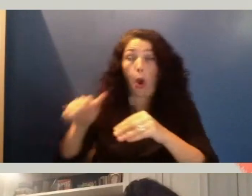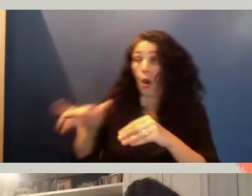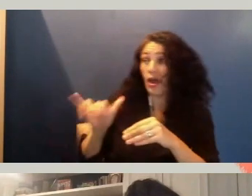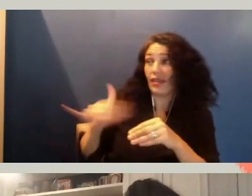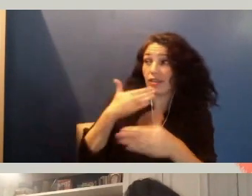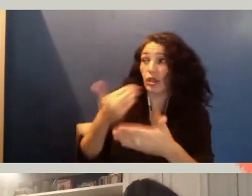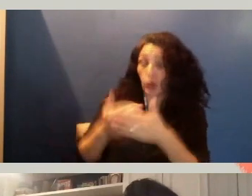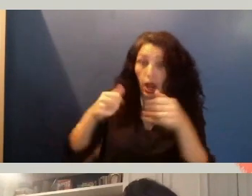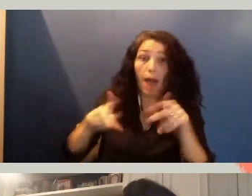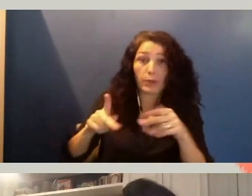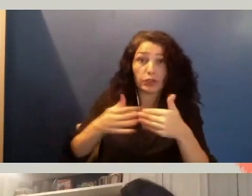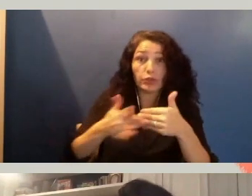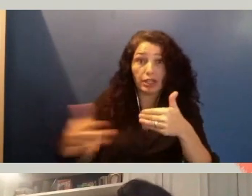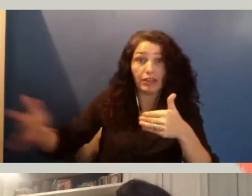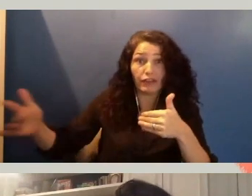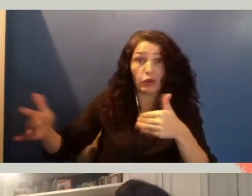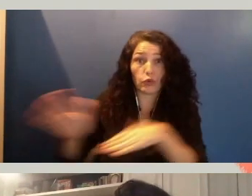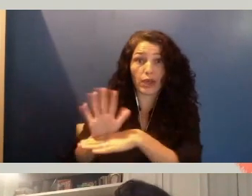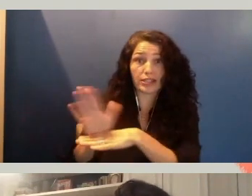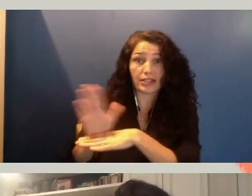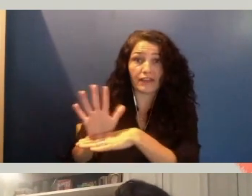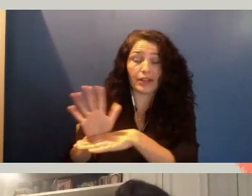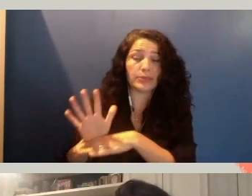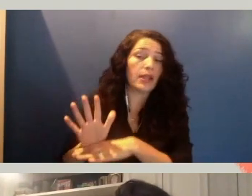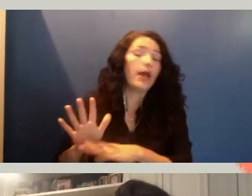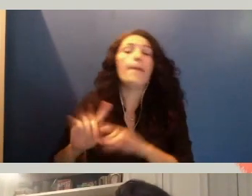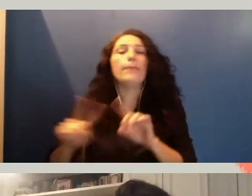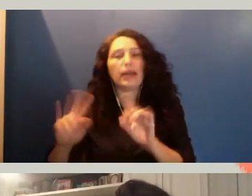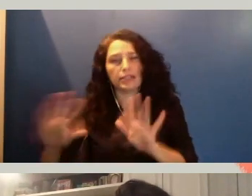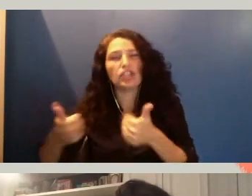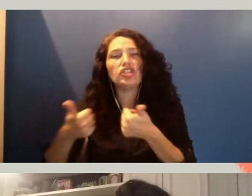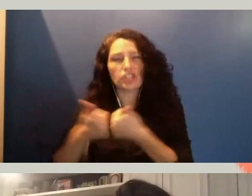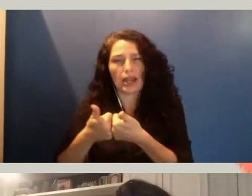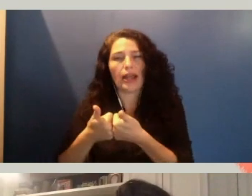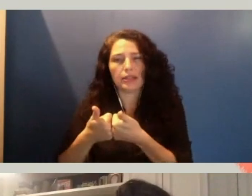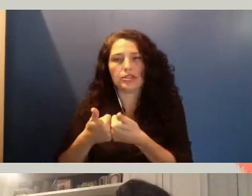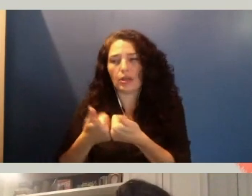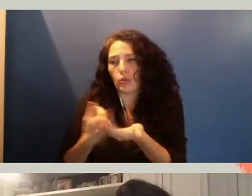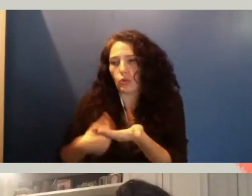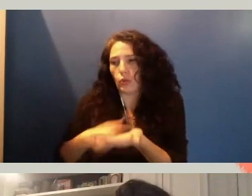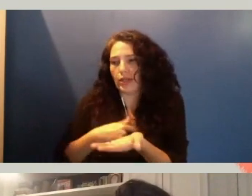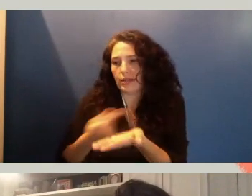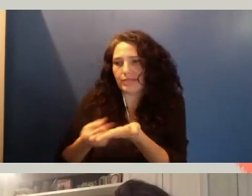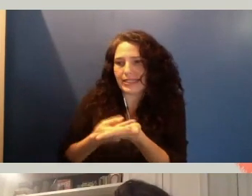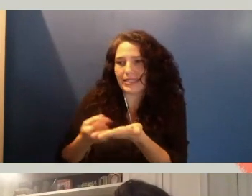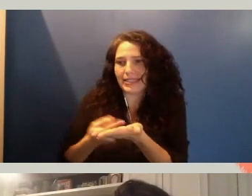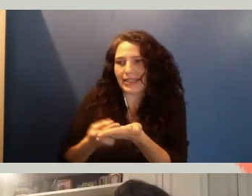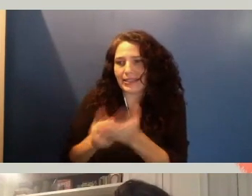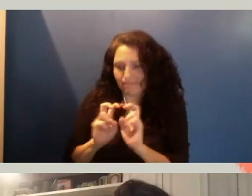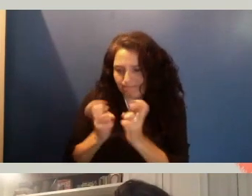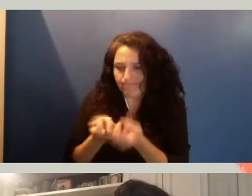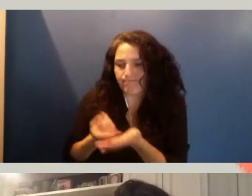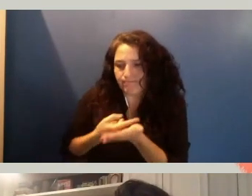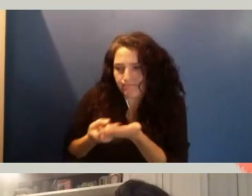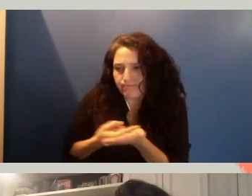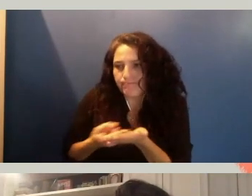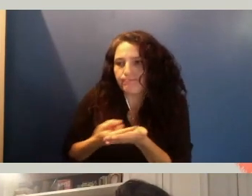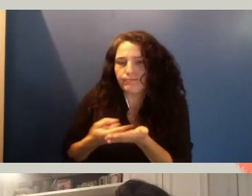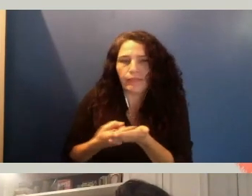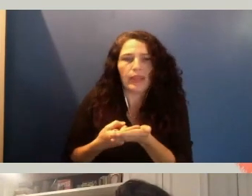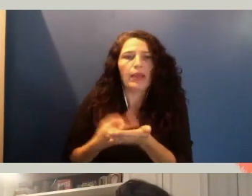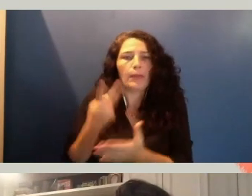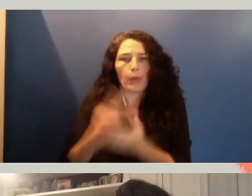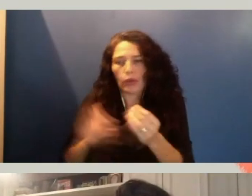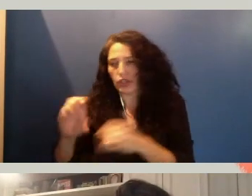for all films. So the short answer is it's a challenge that we talk about internally. I think to what Chi-hui was saying